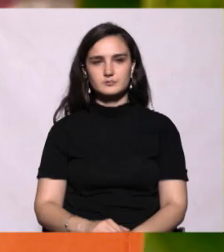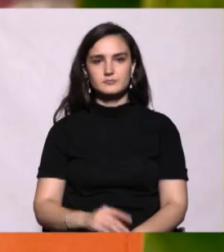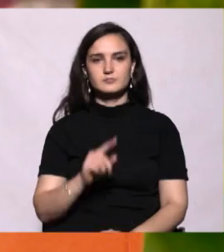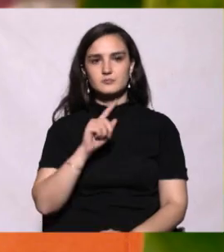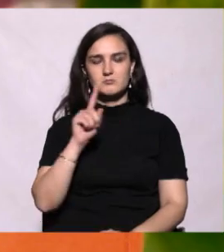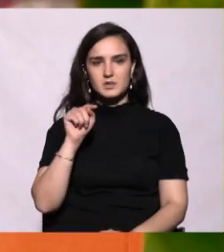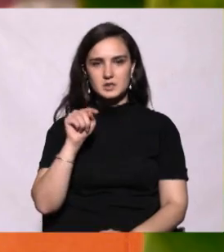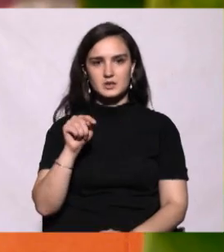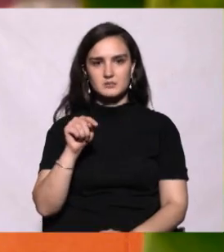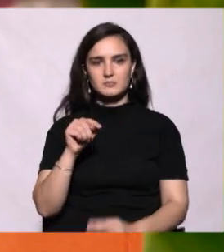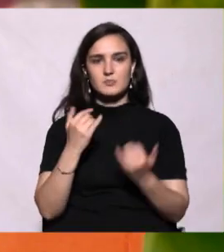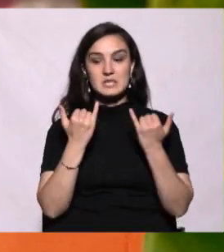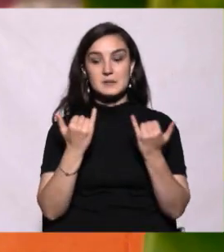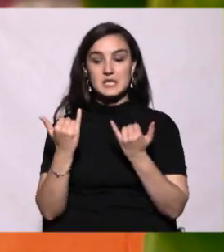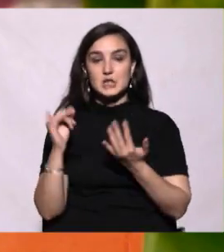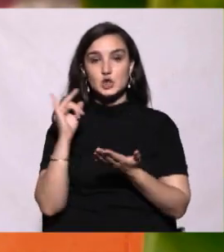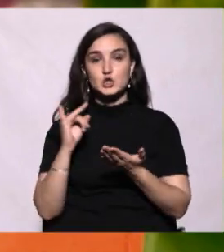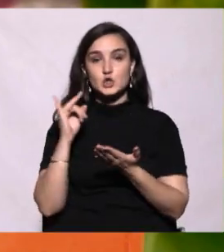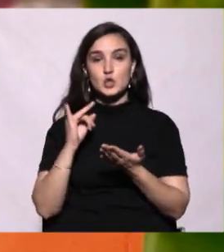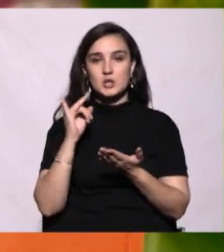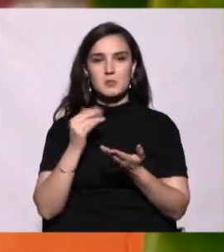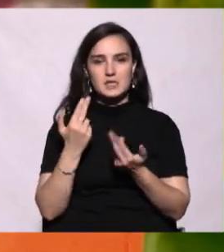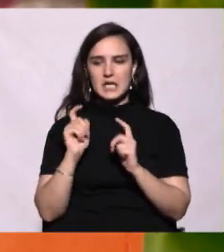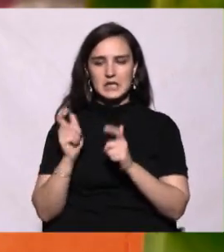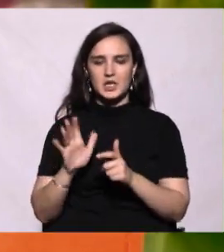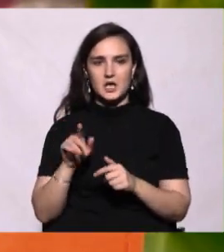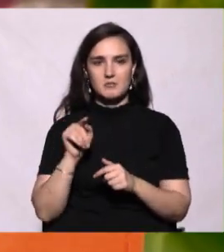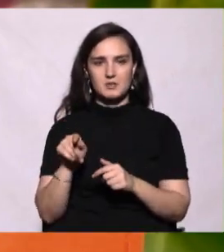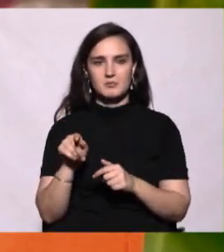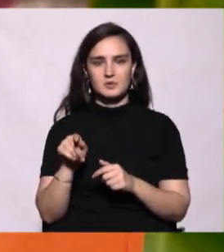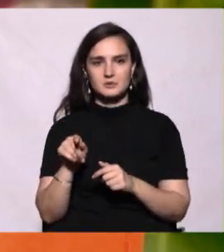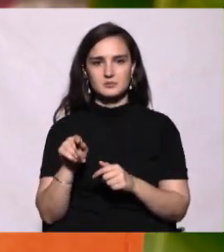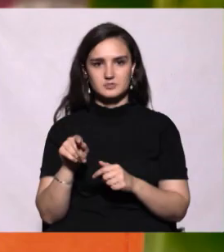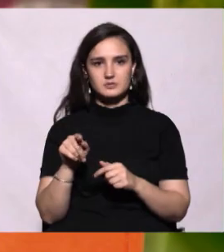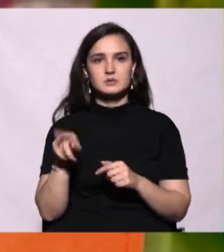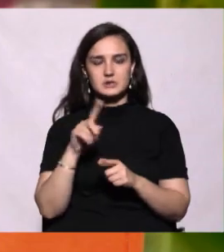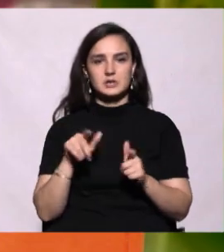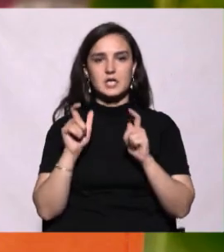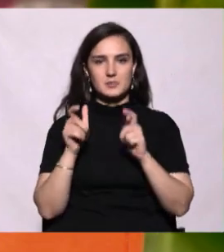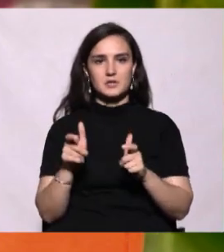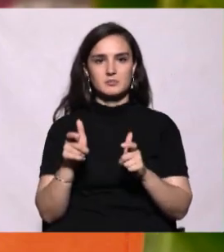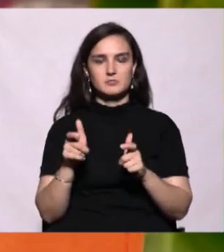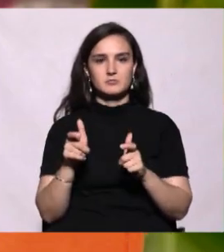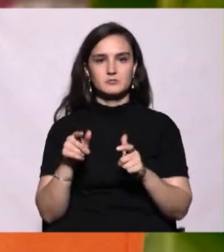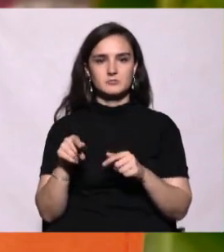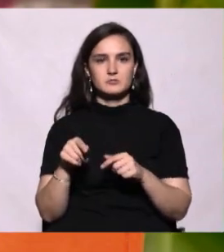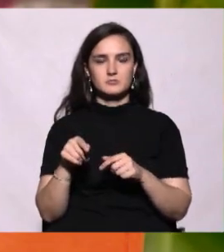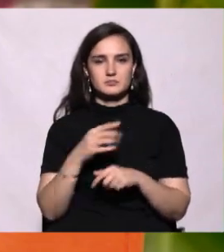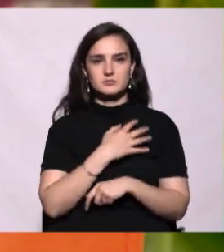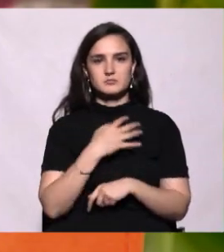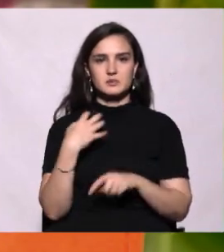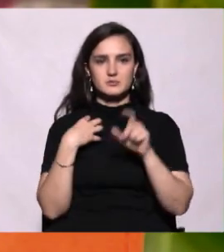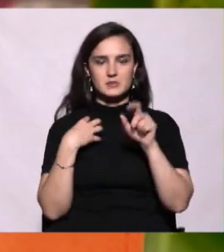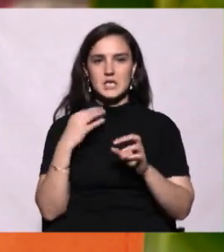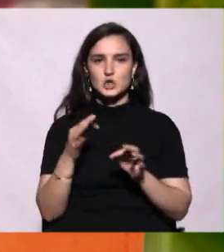but although modern historians don't really agree, and generally they agree that Arthur never